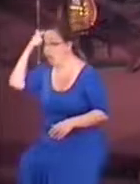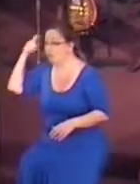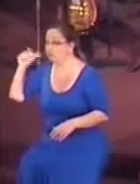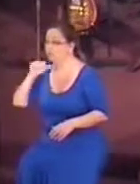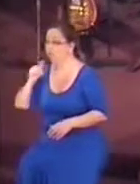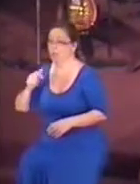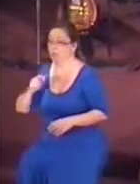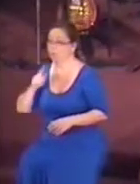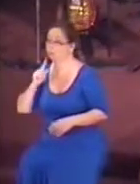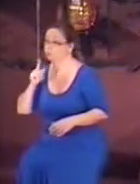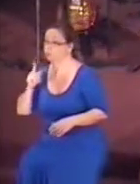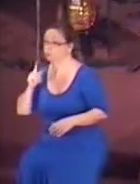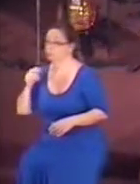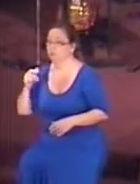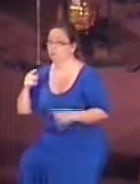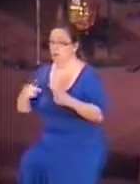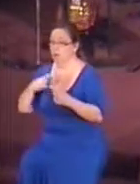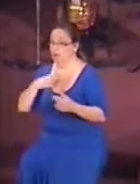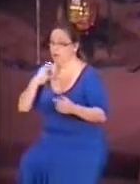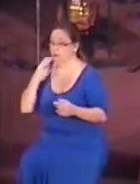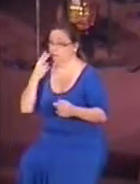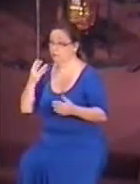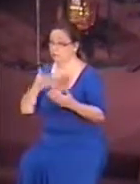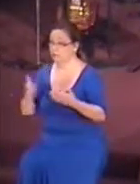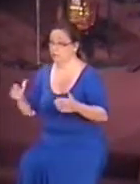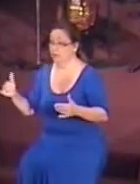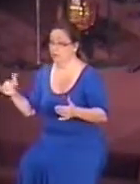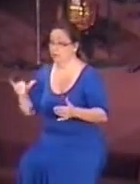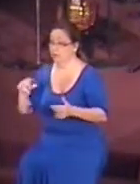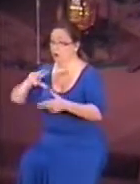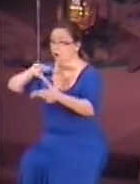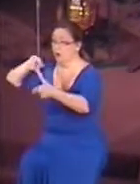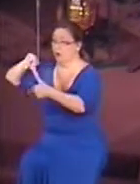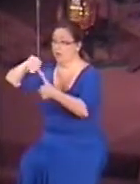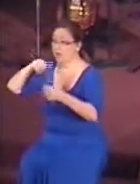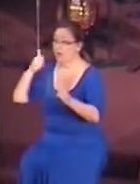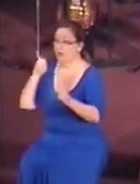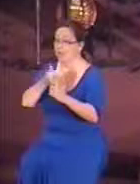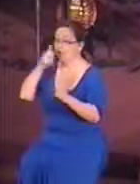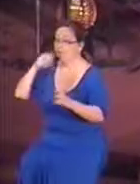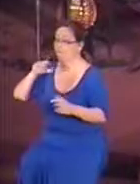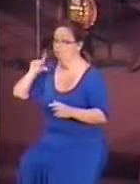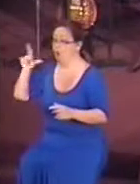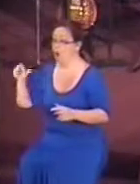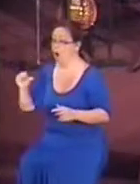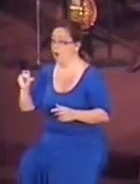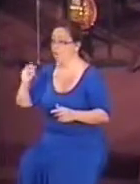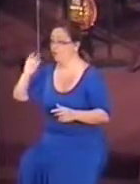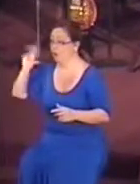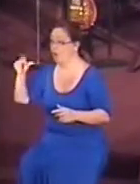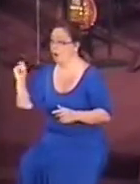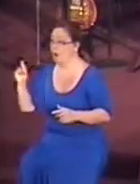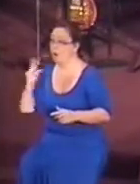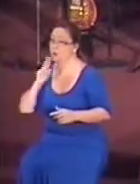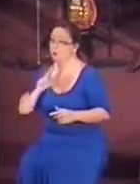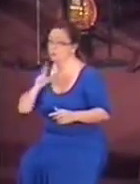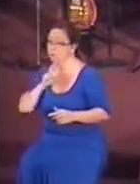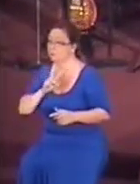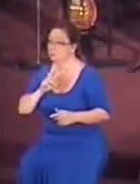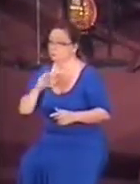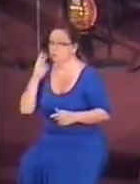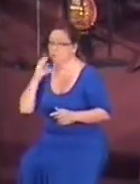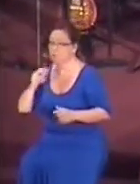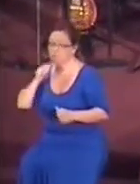you see, when I see something like the hurricanes that hit Florida and Houston or the Asian islands, when I see such